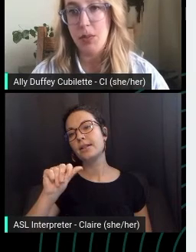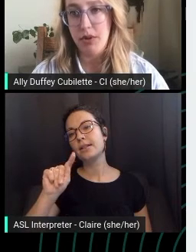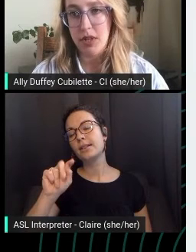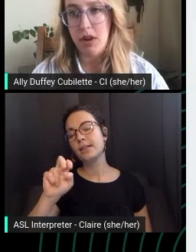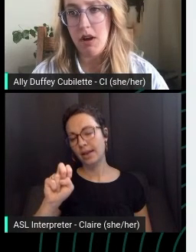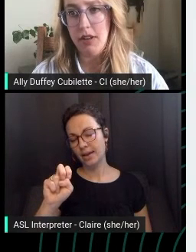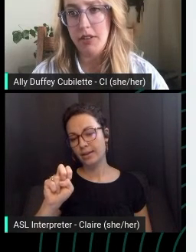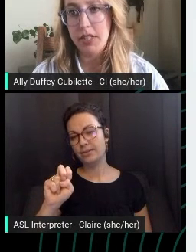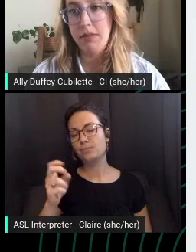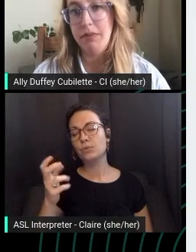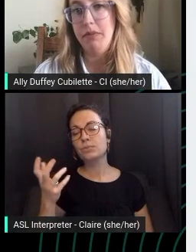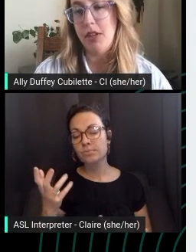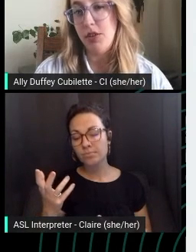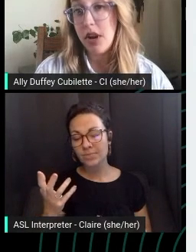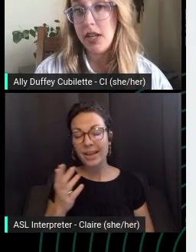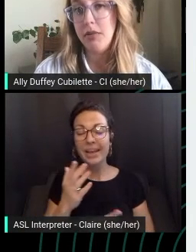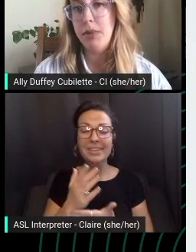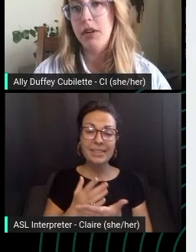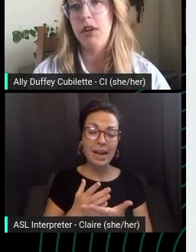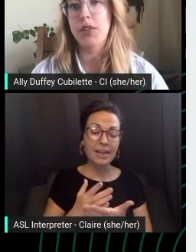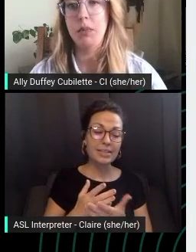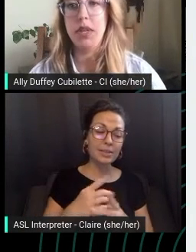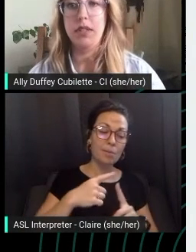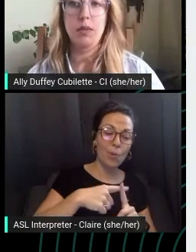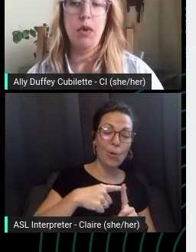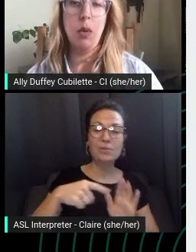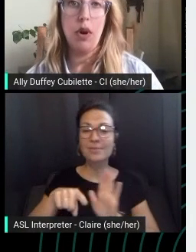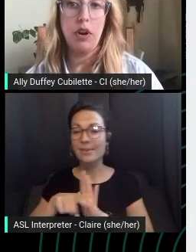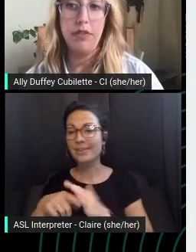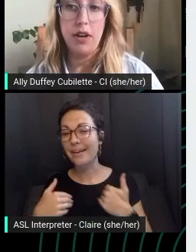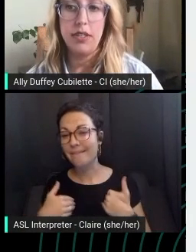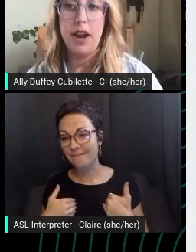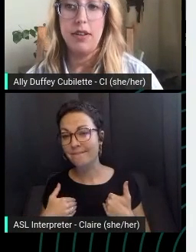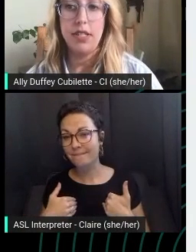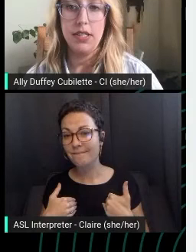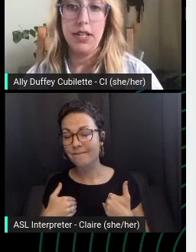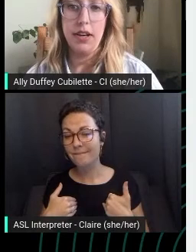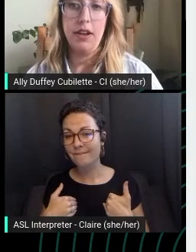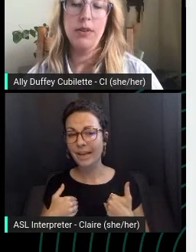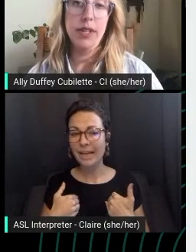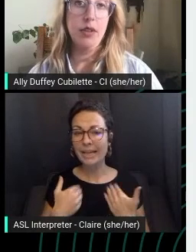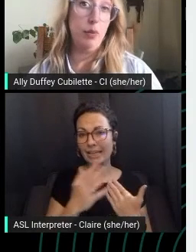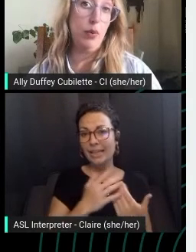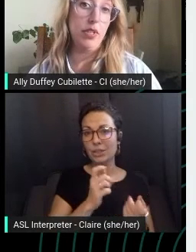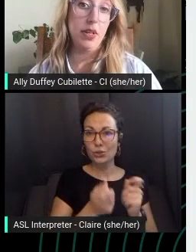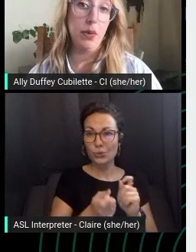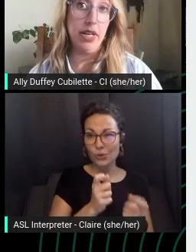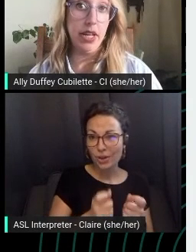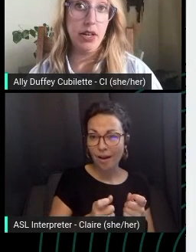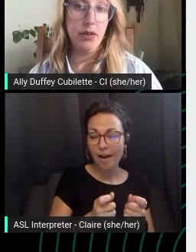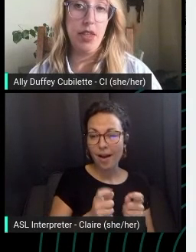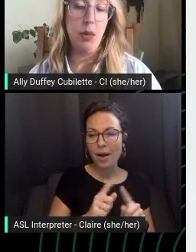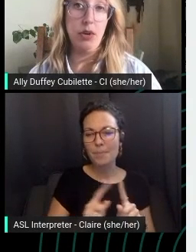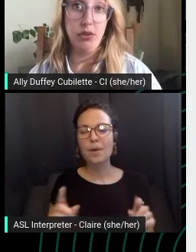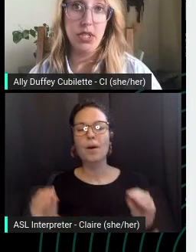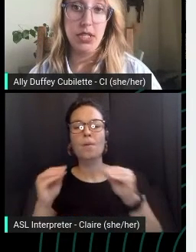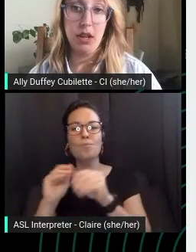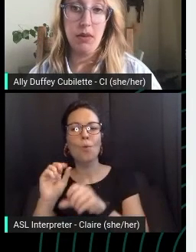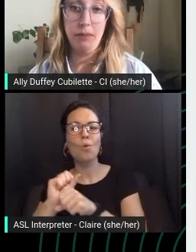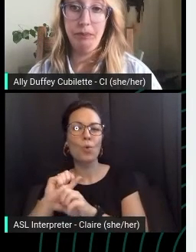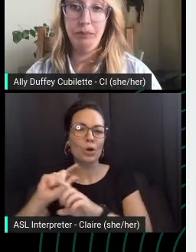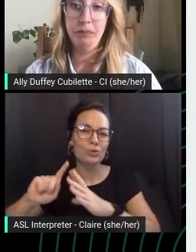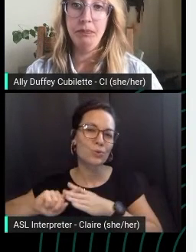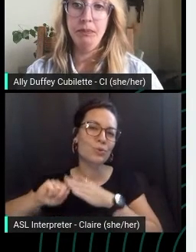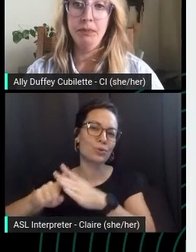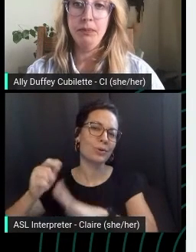course, has pros and cons. It's great, but it also means it's more work for us to access the data and create the reports that we need and that we're used to